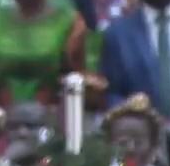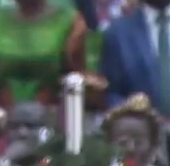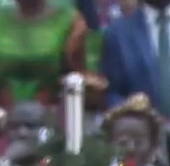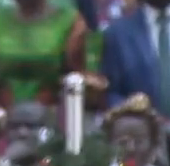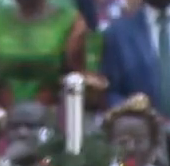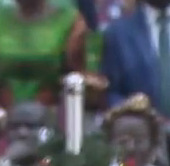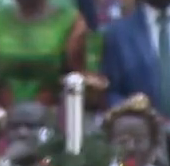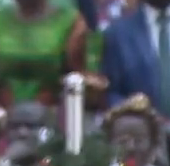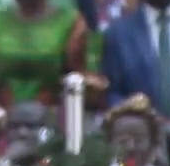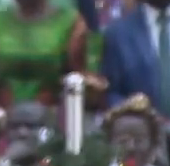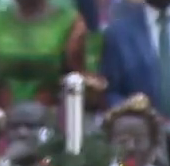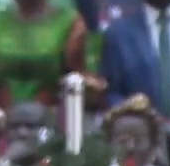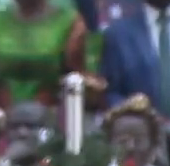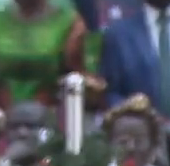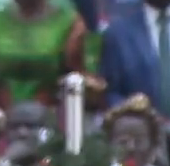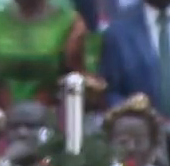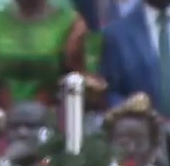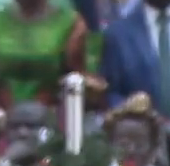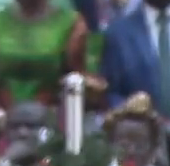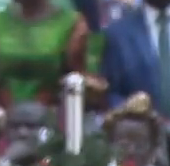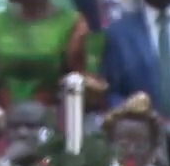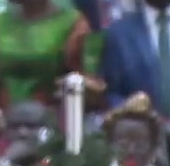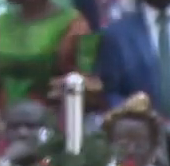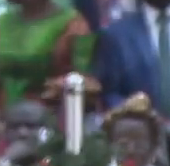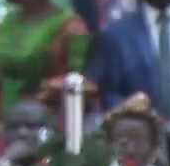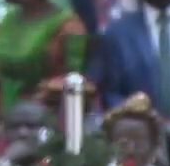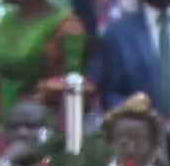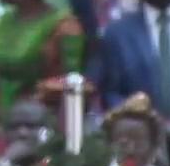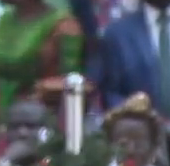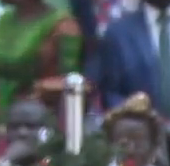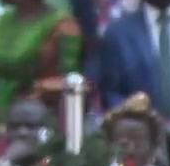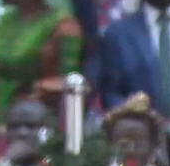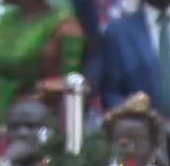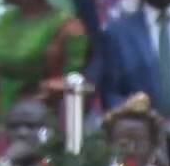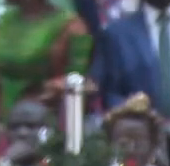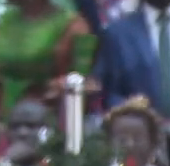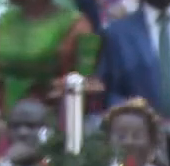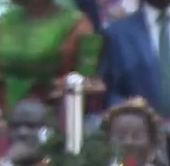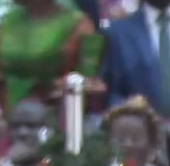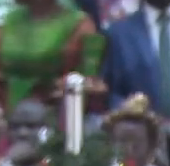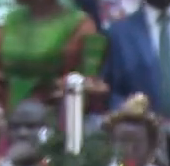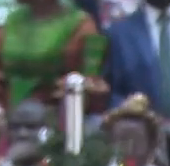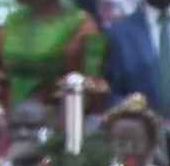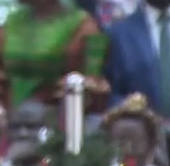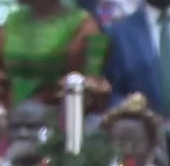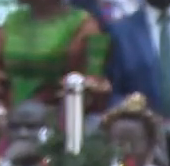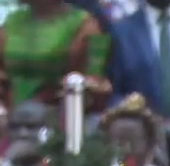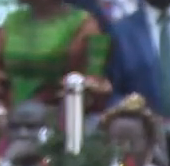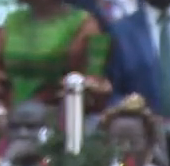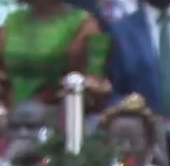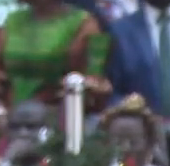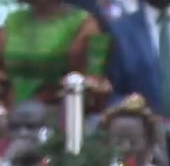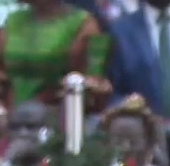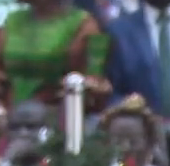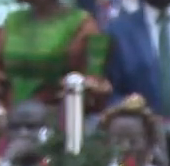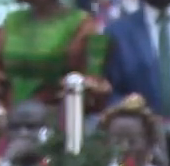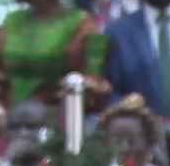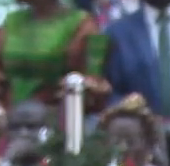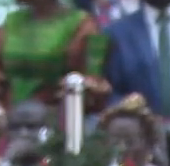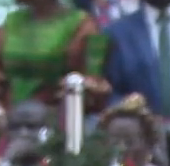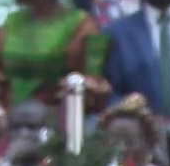Eshun Baba. In Jesus' mighty name we have prayed. Ni oruko nla Jesu la